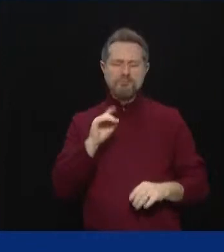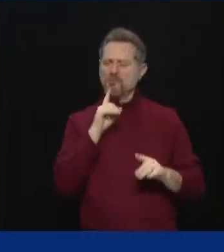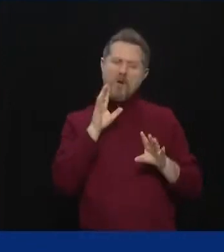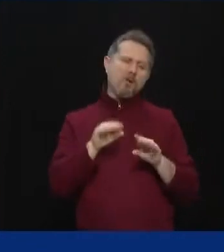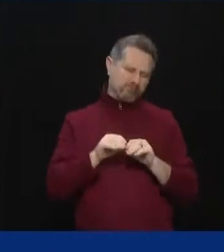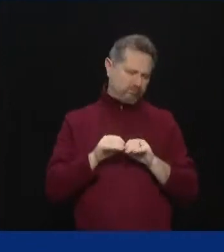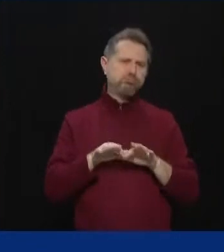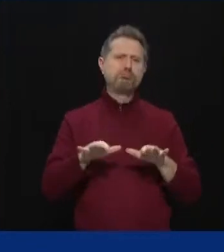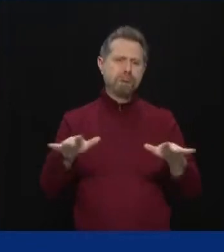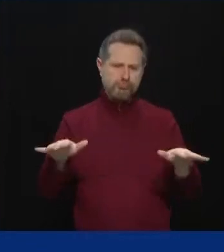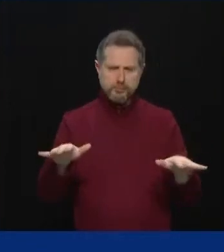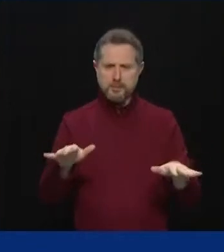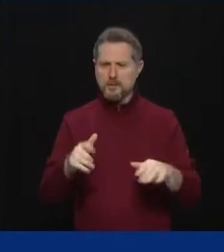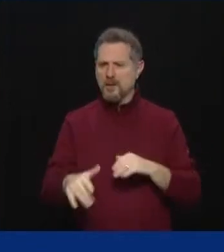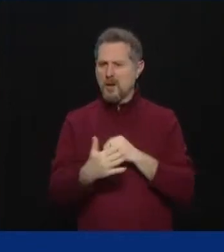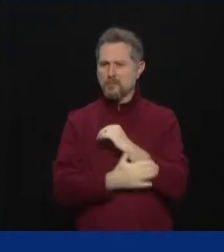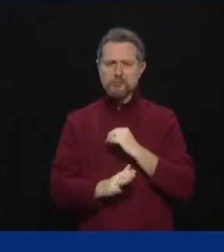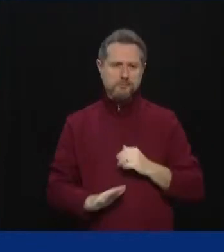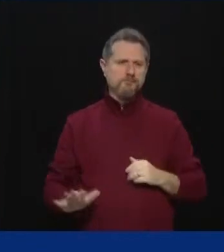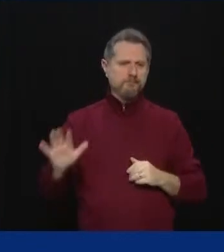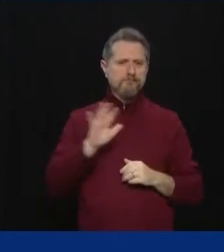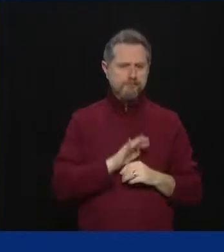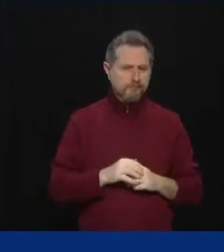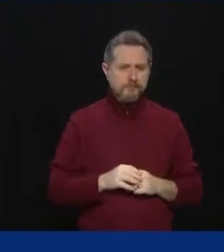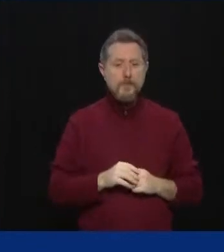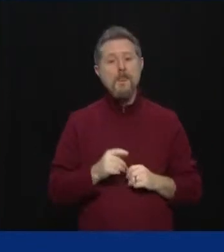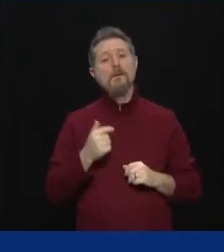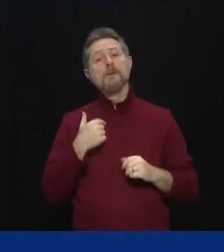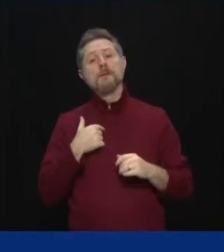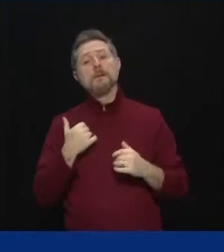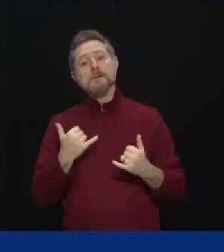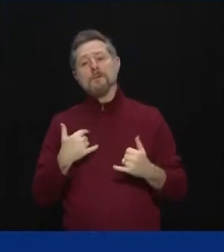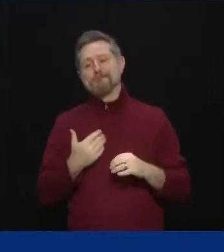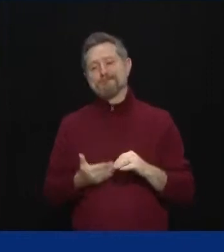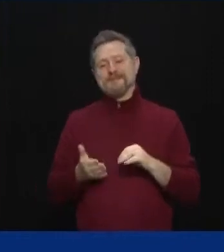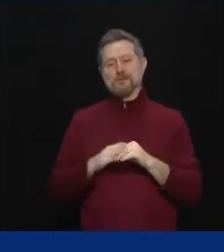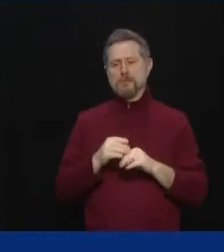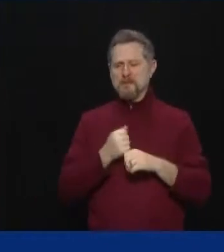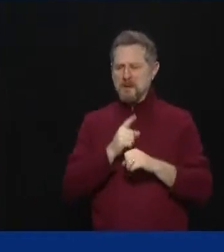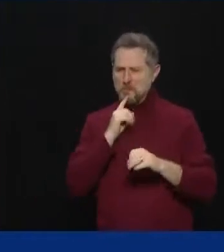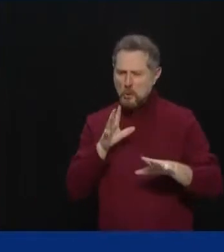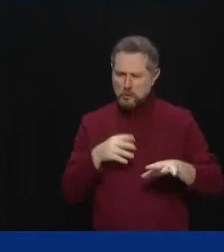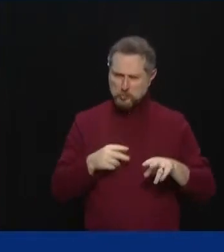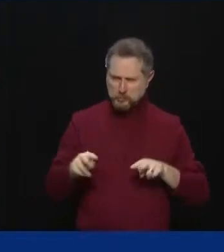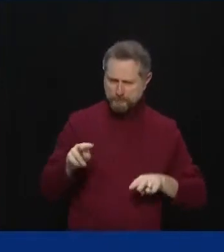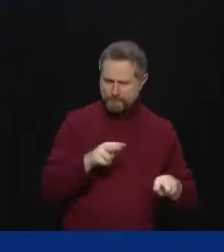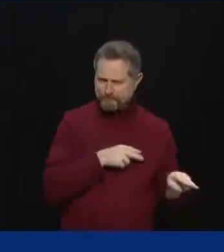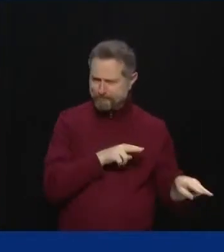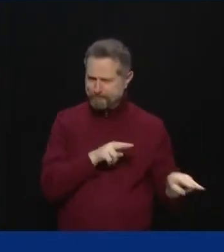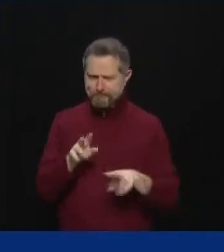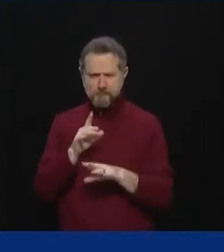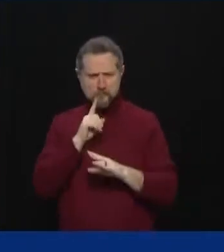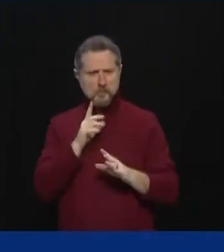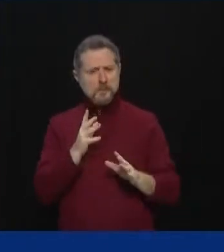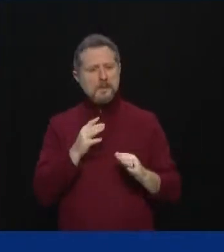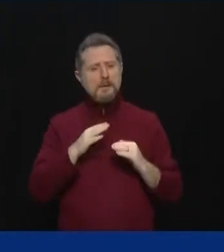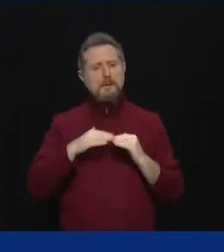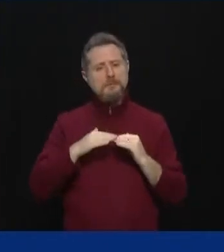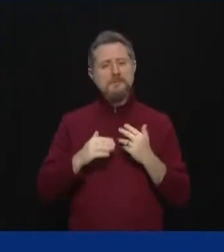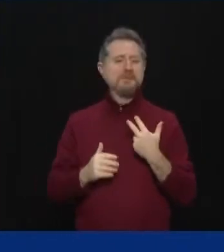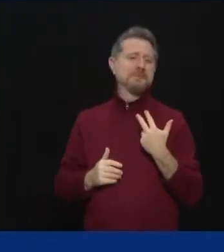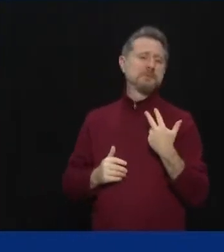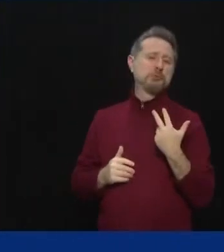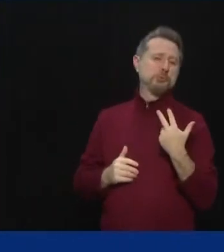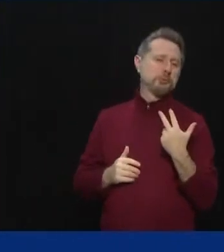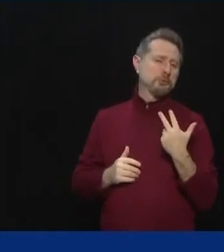country, and that enhanced surveillance is appropriate. There are at least 3 questions about